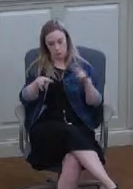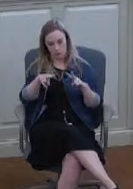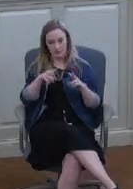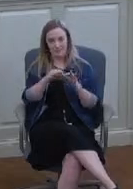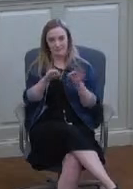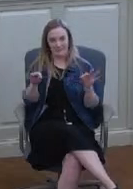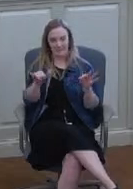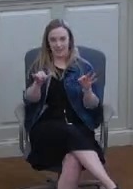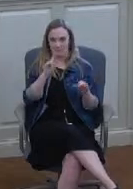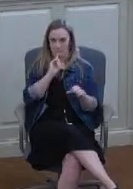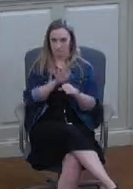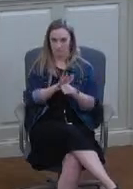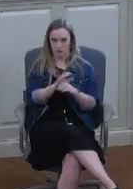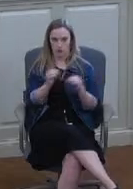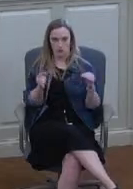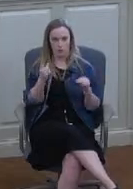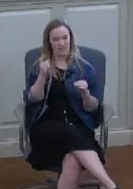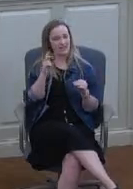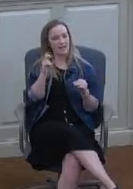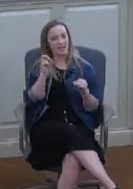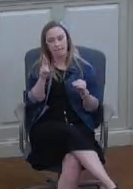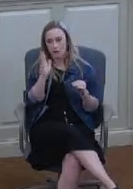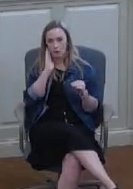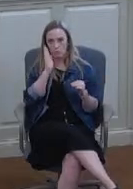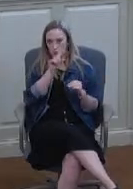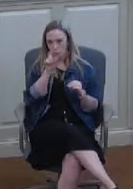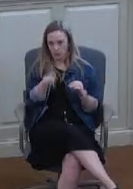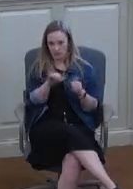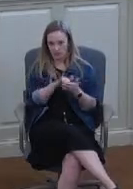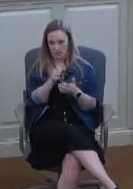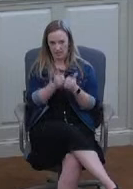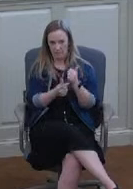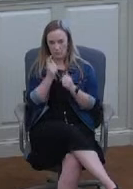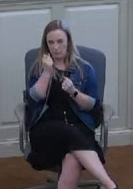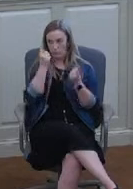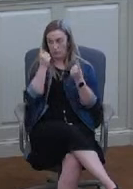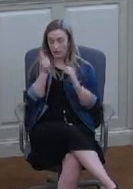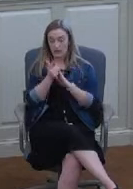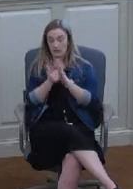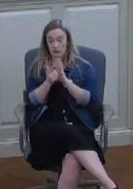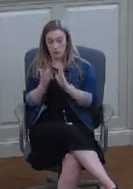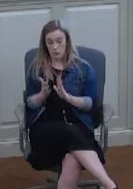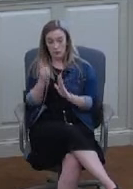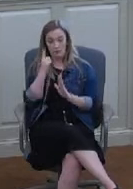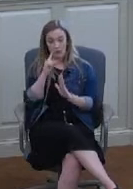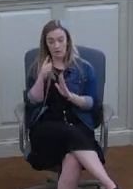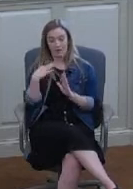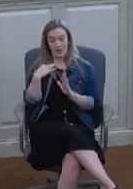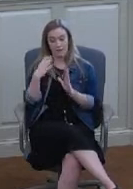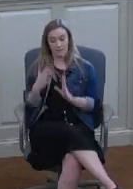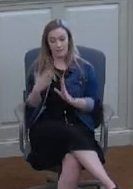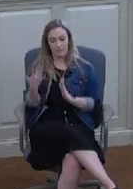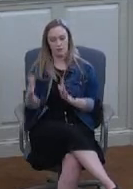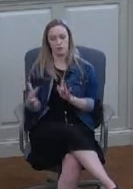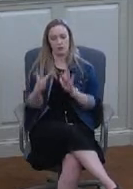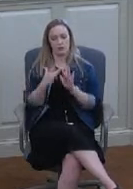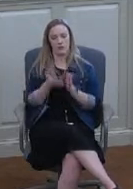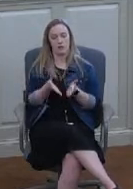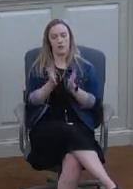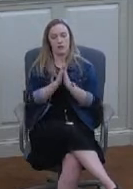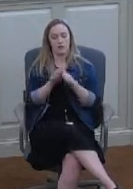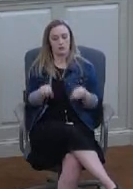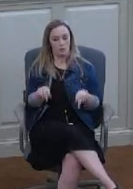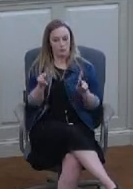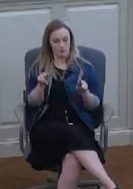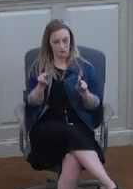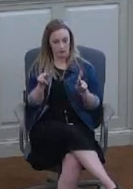so everyone understands that. The attorney for the applicant has reached out and requested the opportunity to be